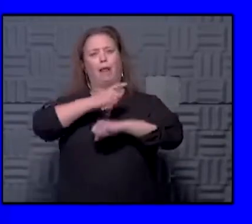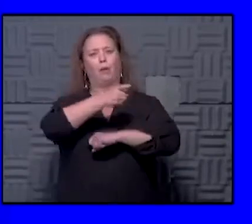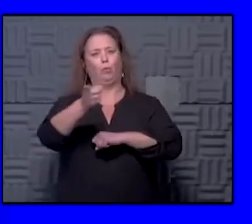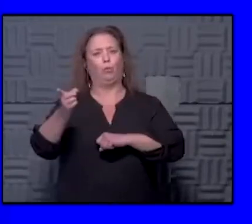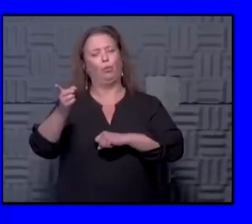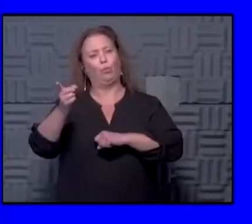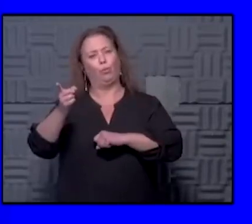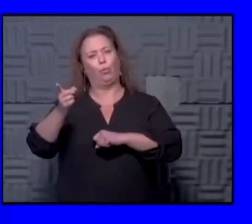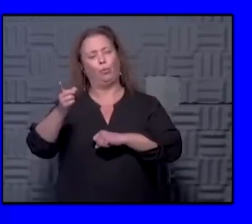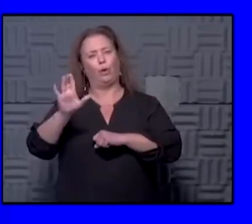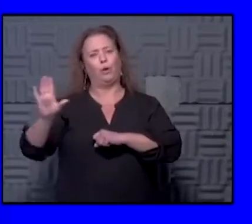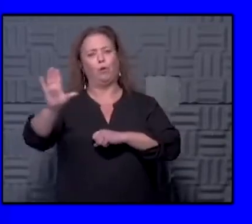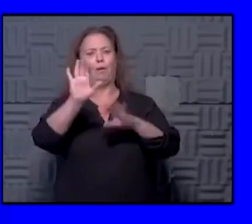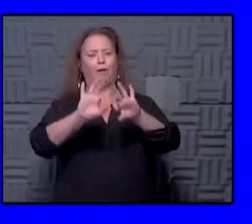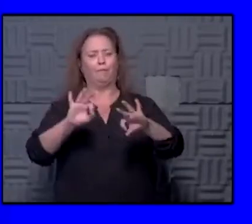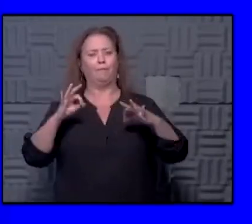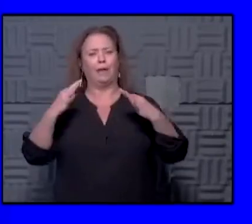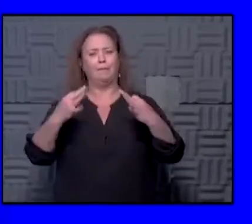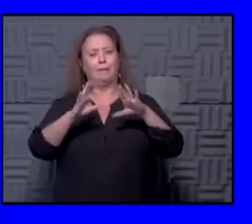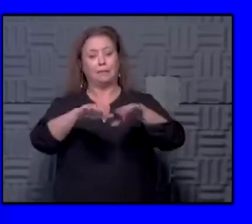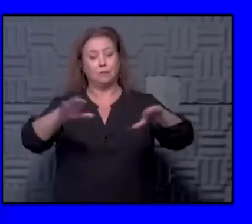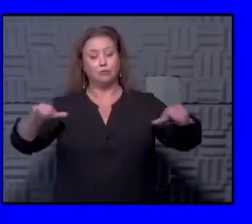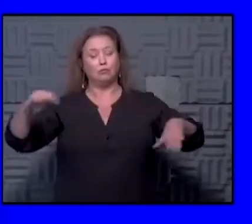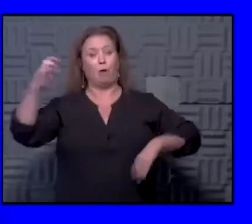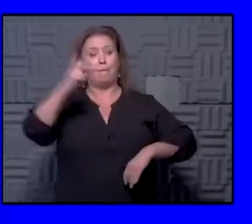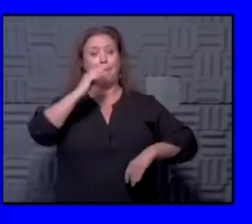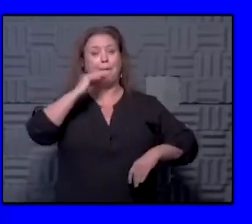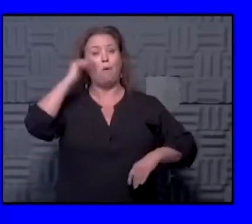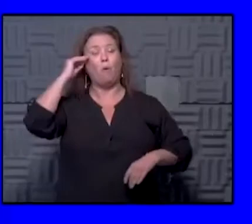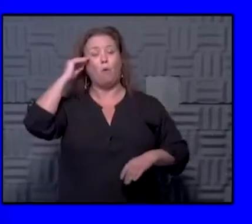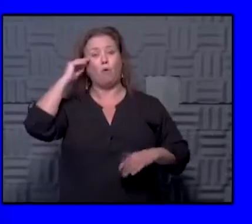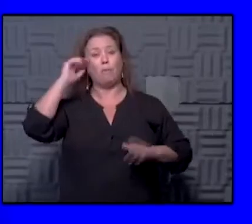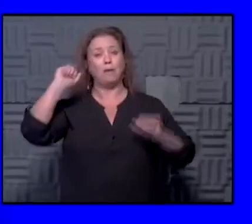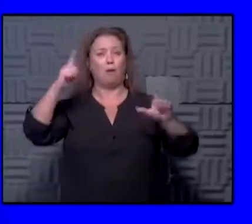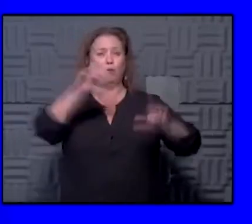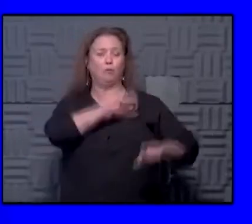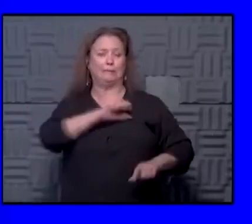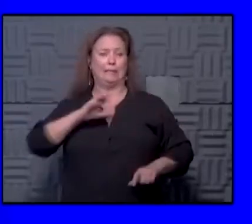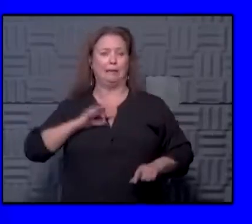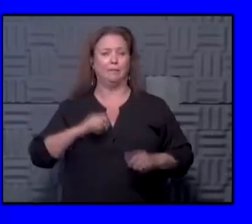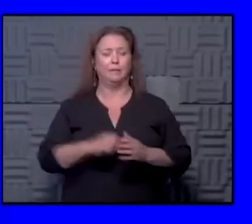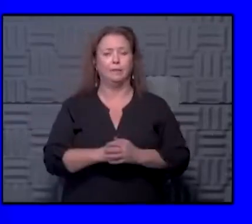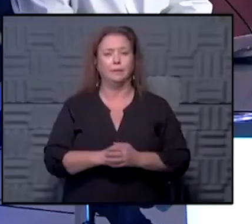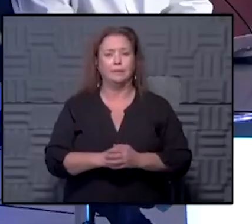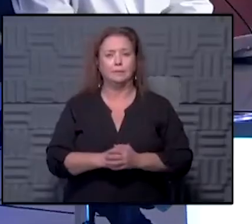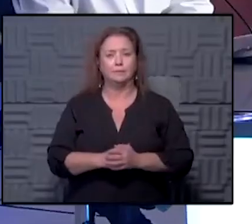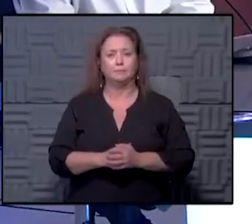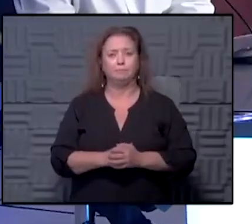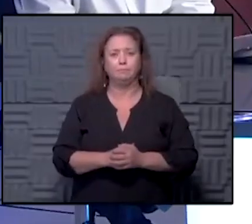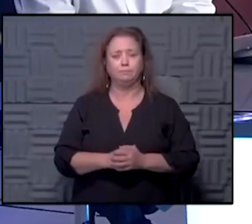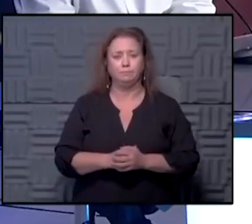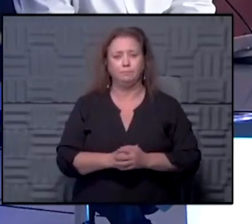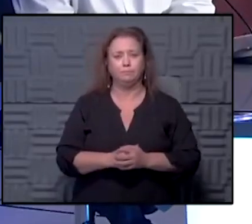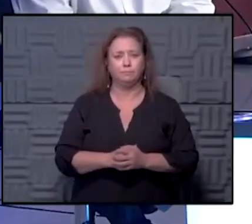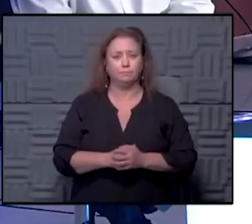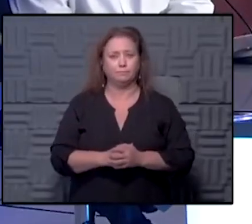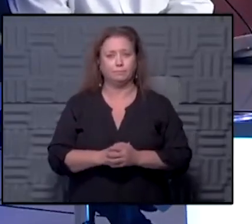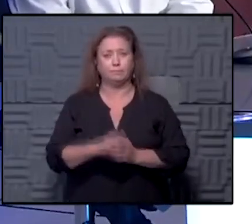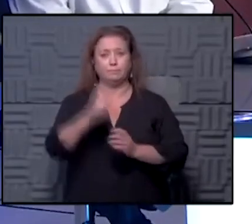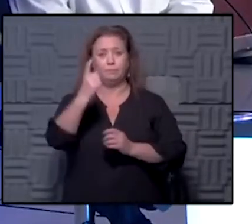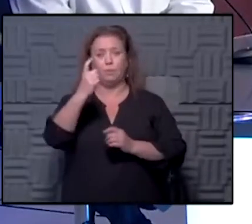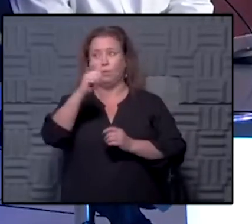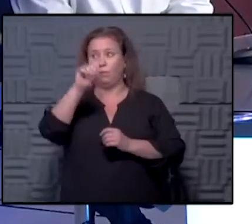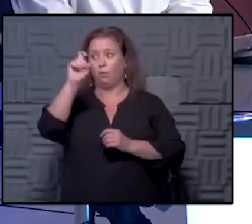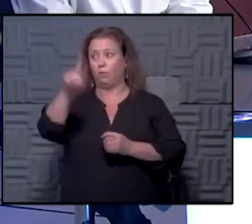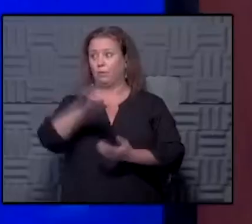you and the families that the children go home to and the rest of your staff as much as possible. One more